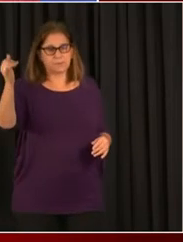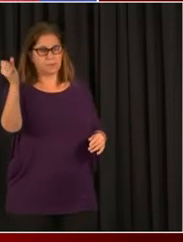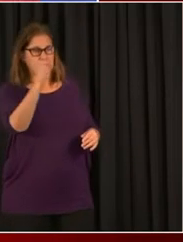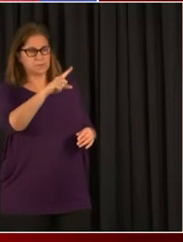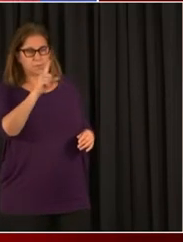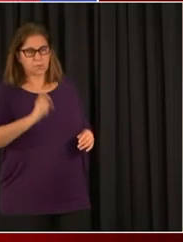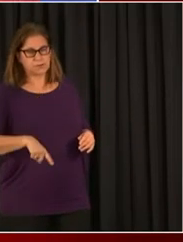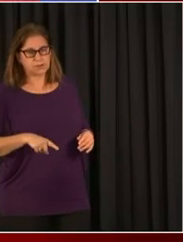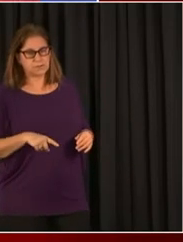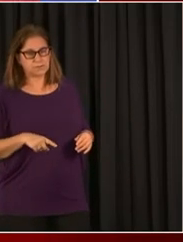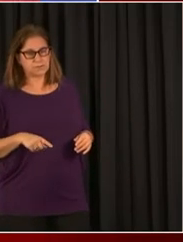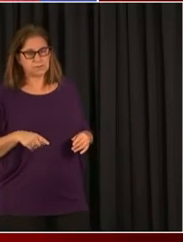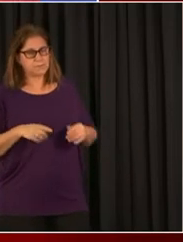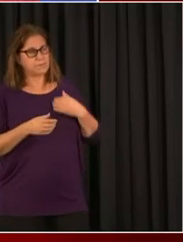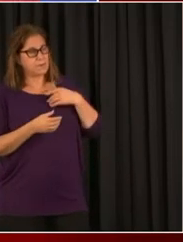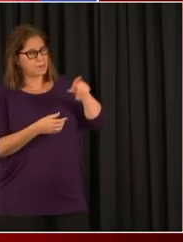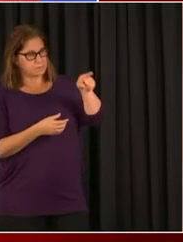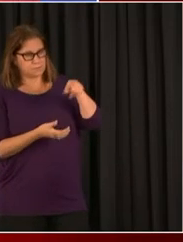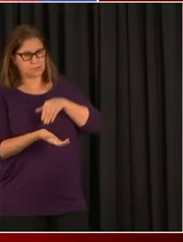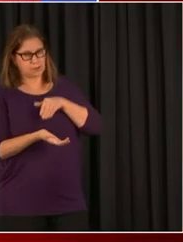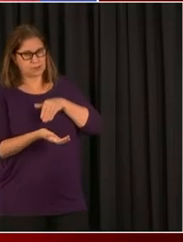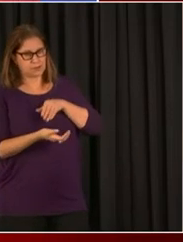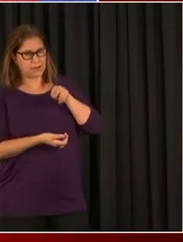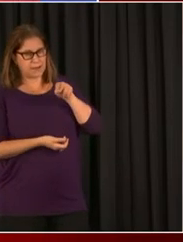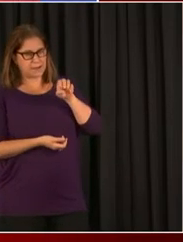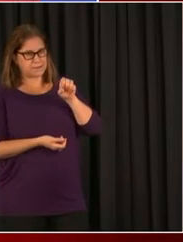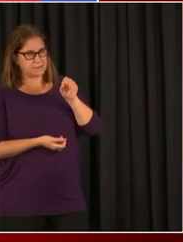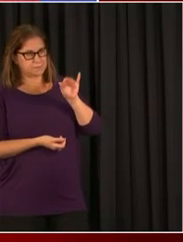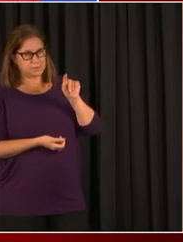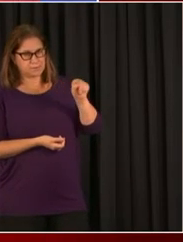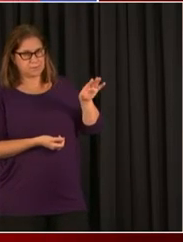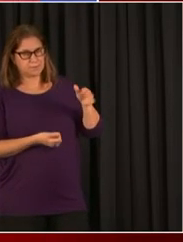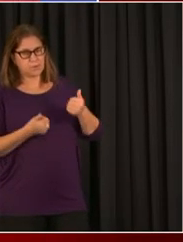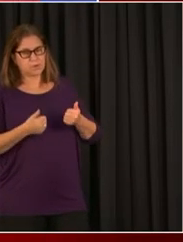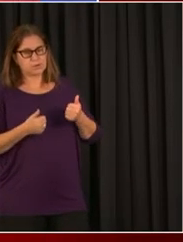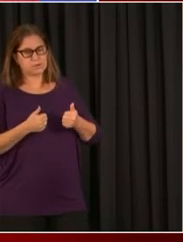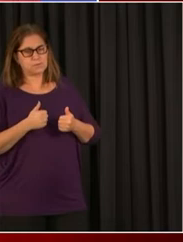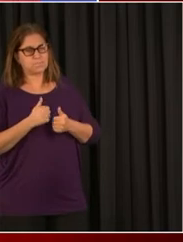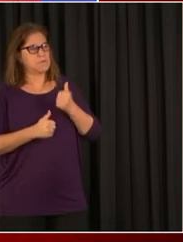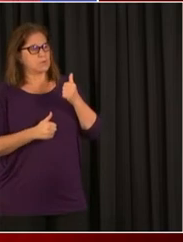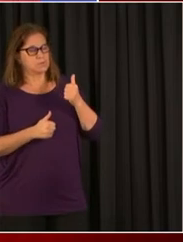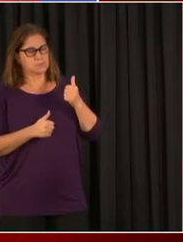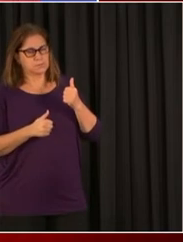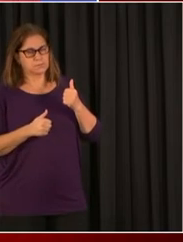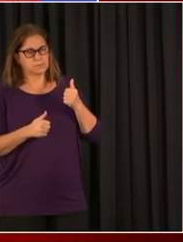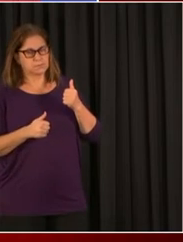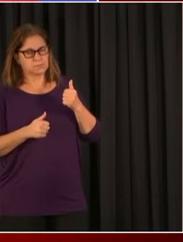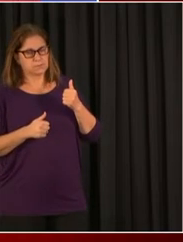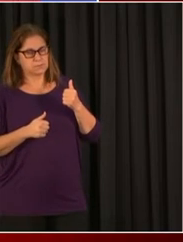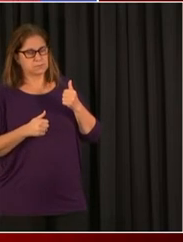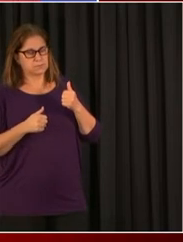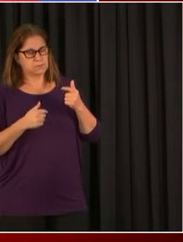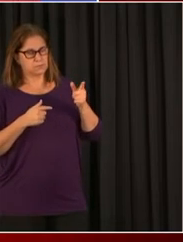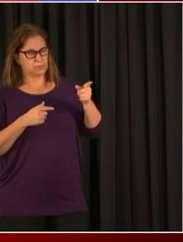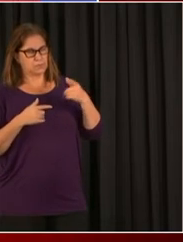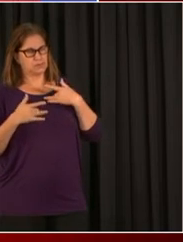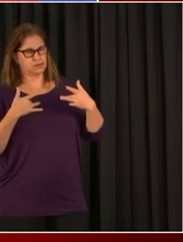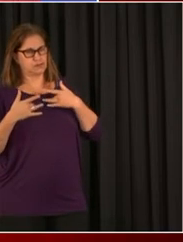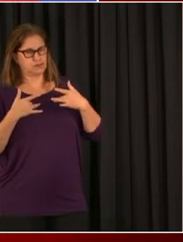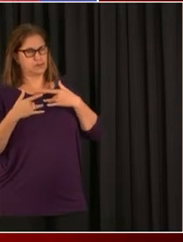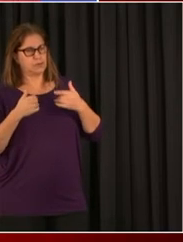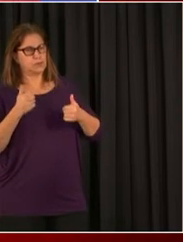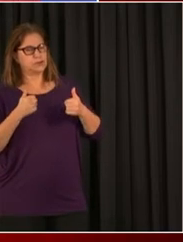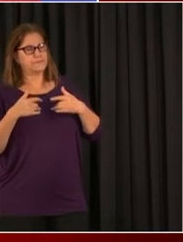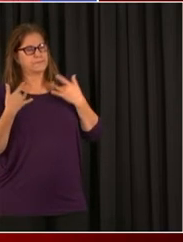three, what do you guys see really as causing you the most concern as far as an event that may turn, in your words, may